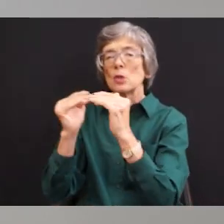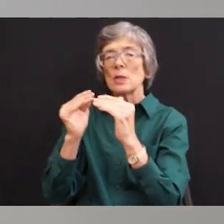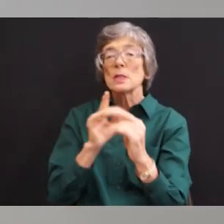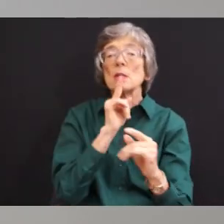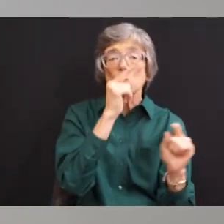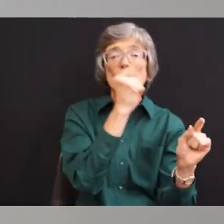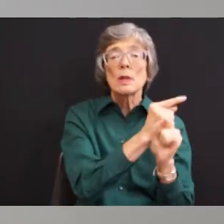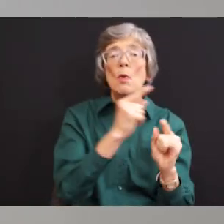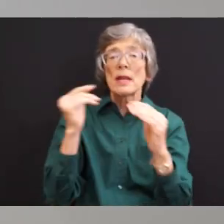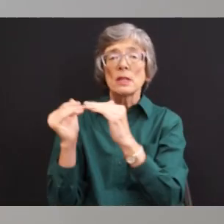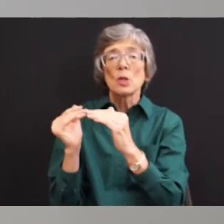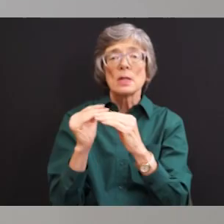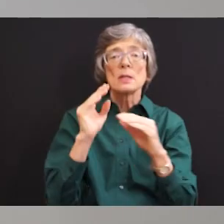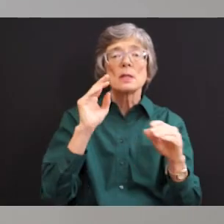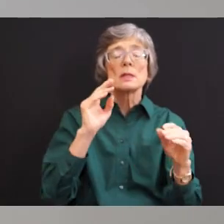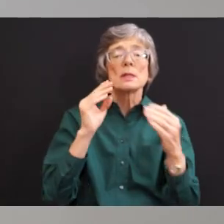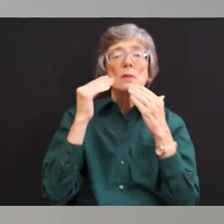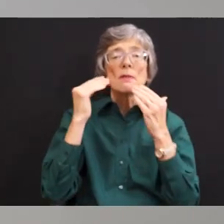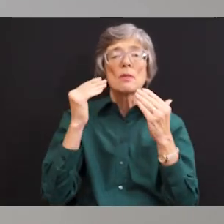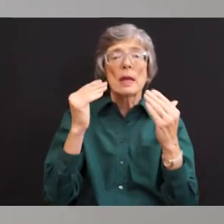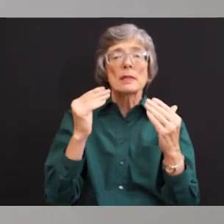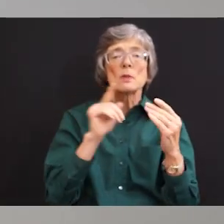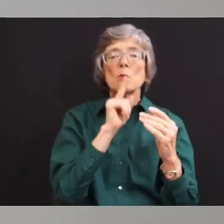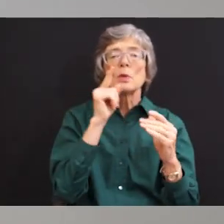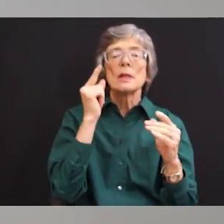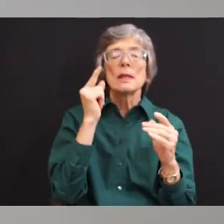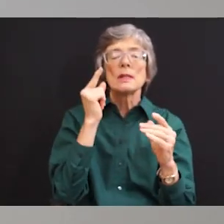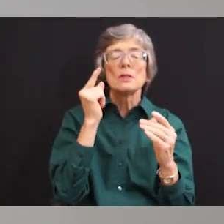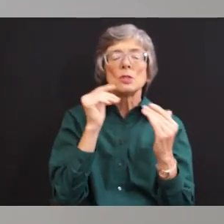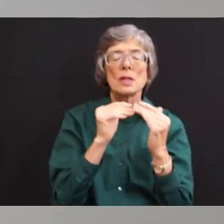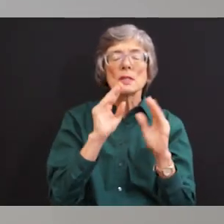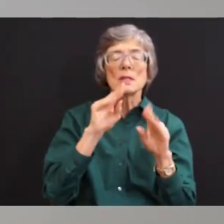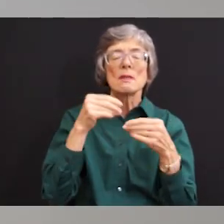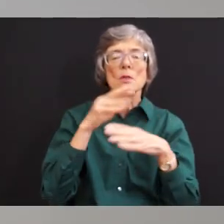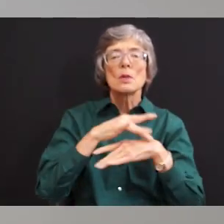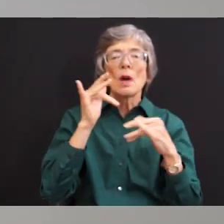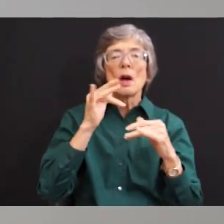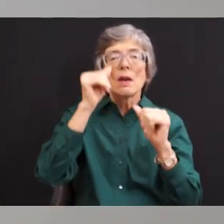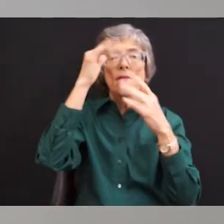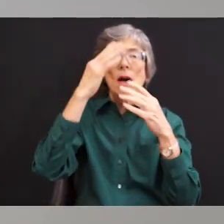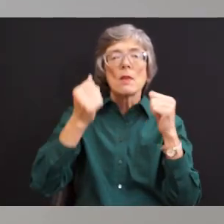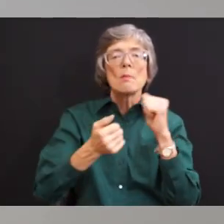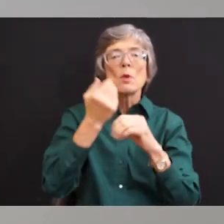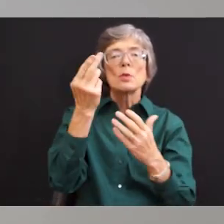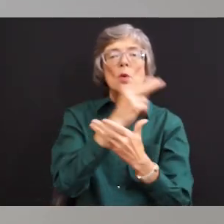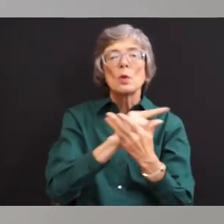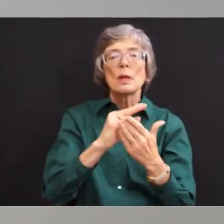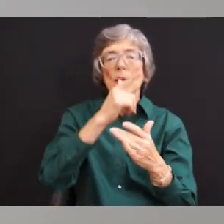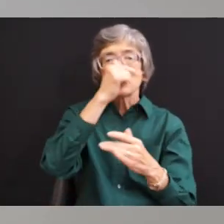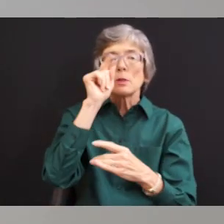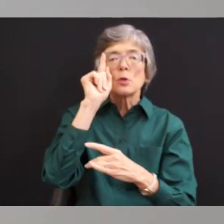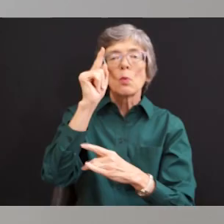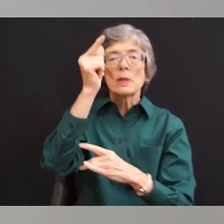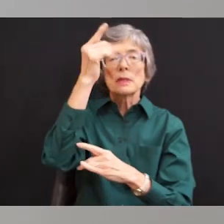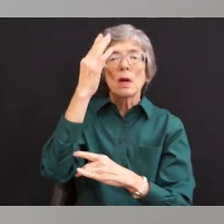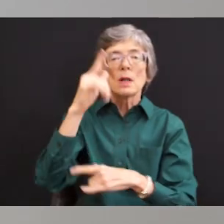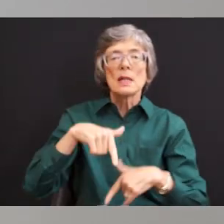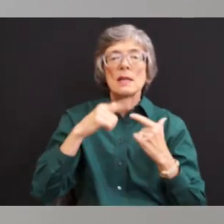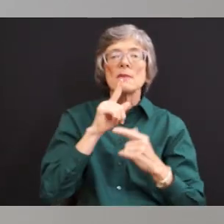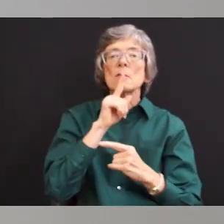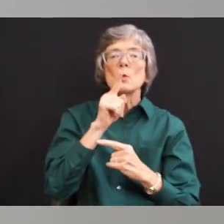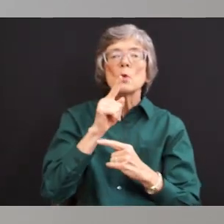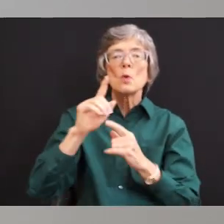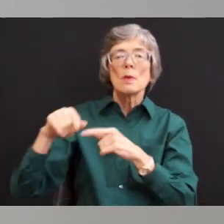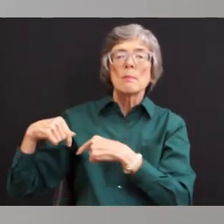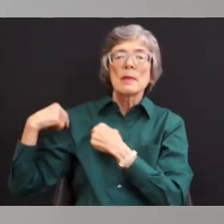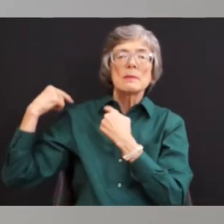is truly right to give you thanks, truly just to give you glory, Father most holy, for you are the one God, living and true, existing before all ages